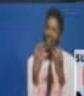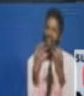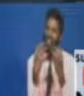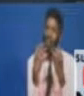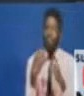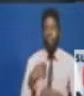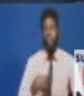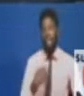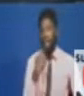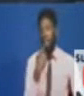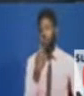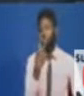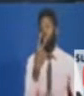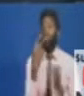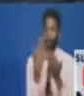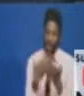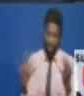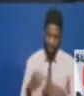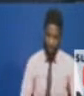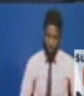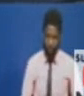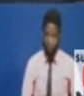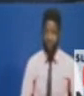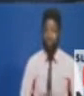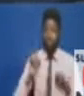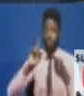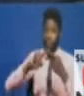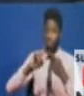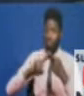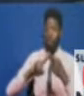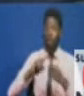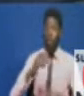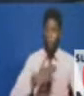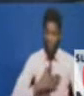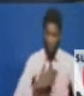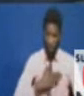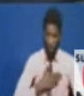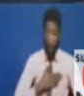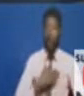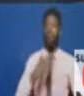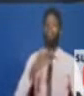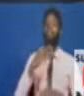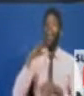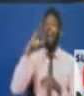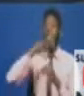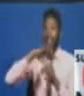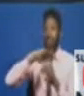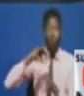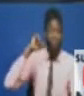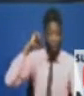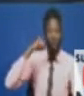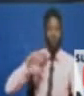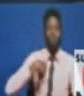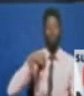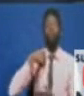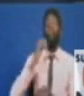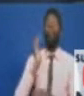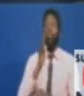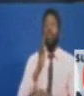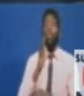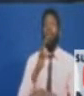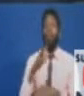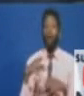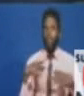namely that I'll take a break from elective politics, which I did, and two, that I will not